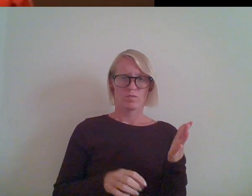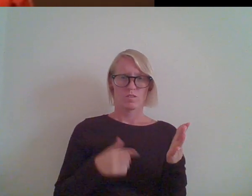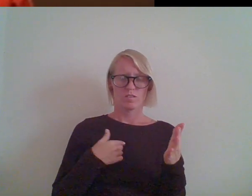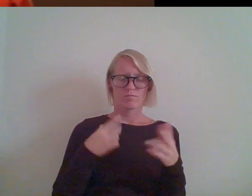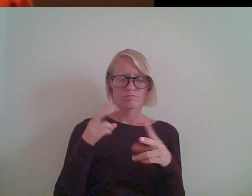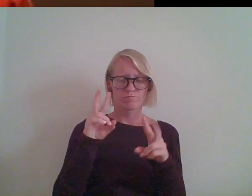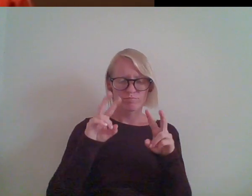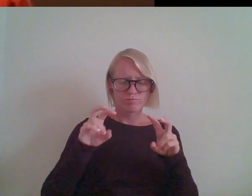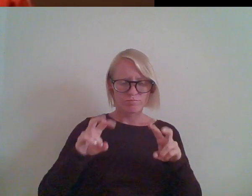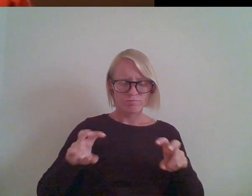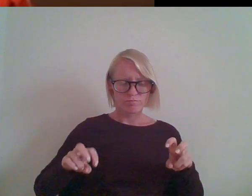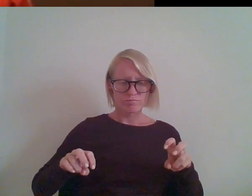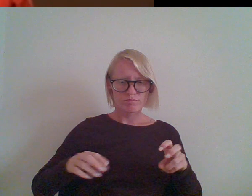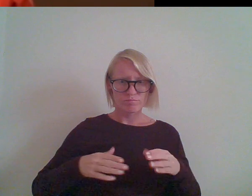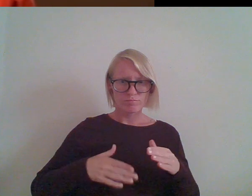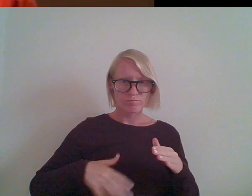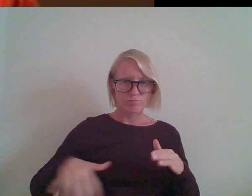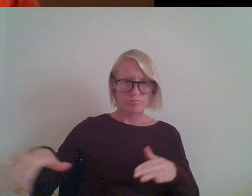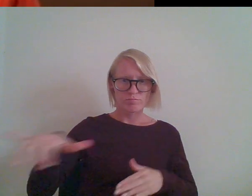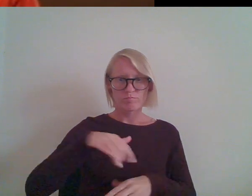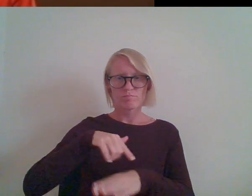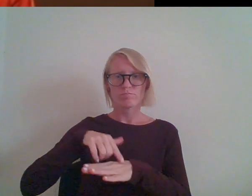you simultaneously raise questions.